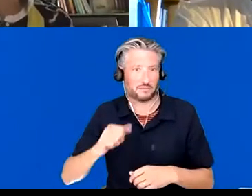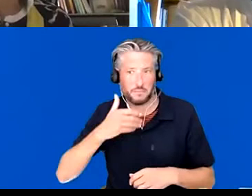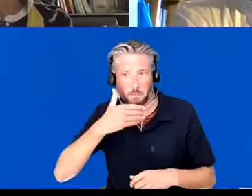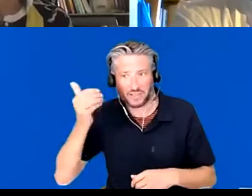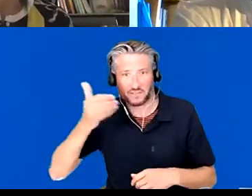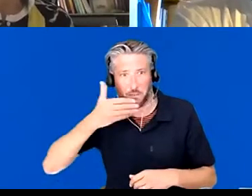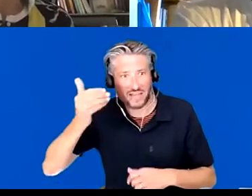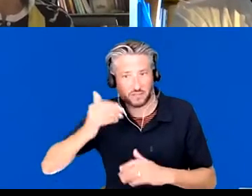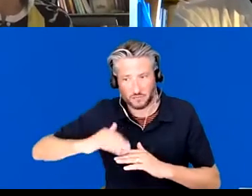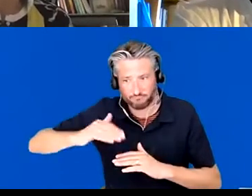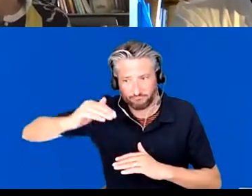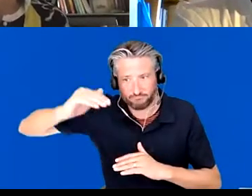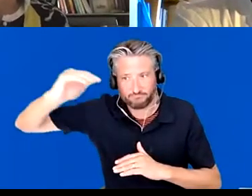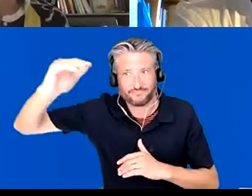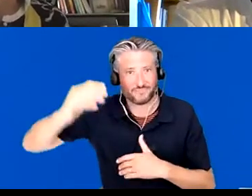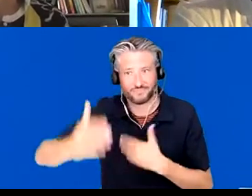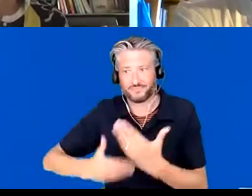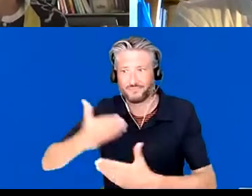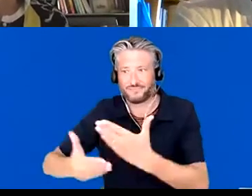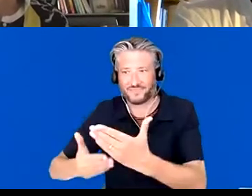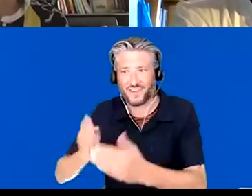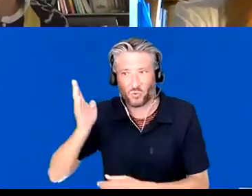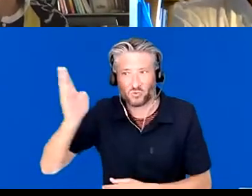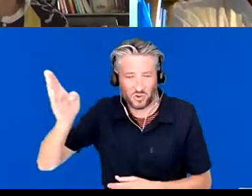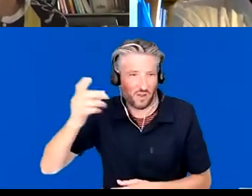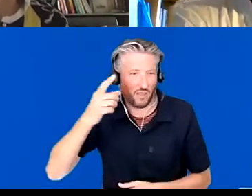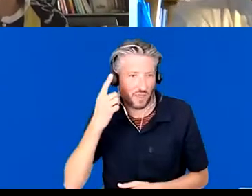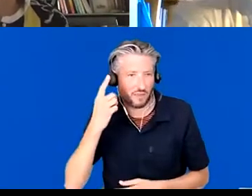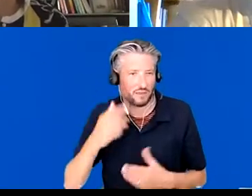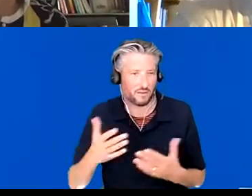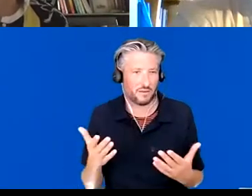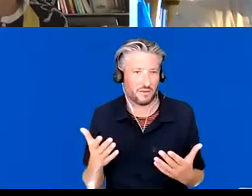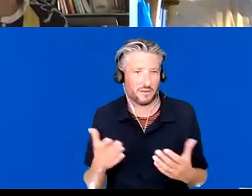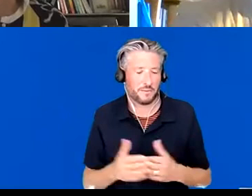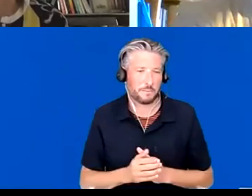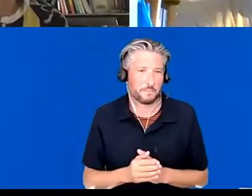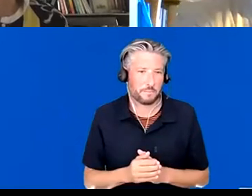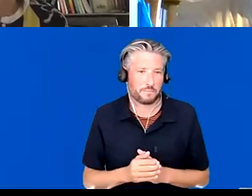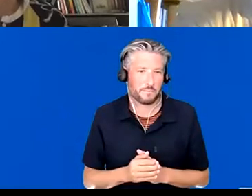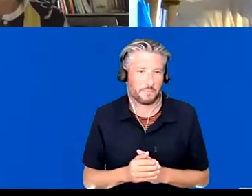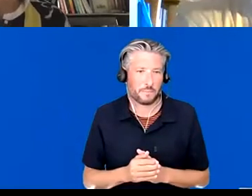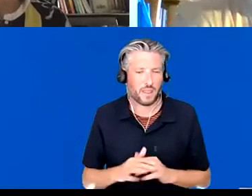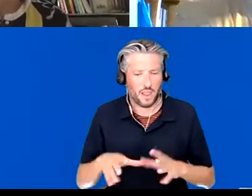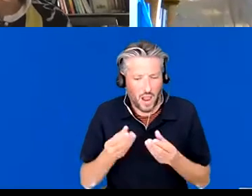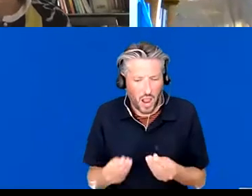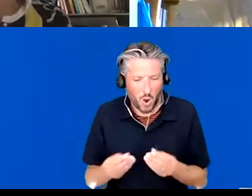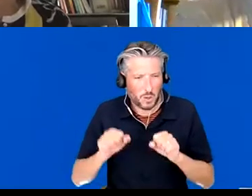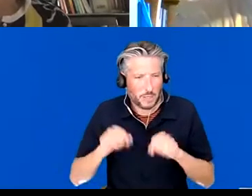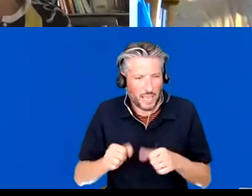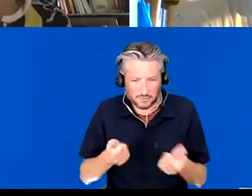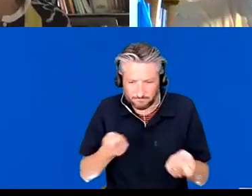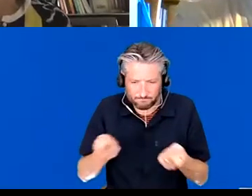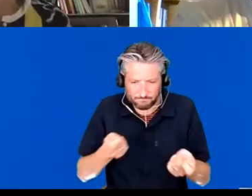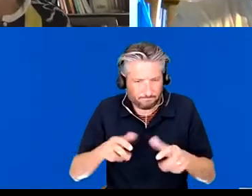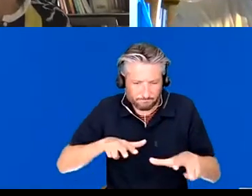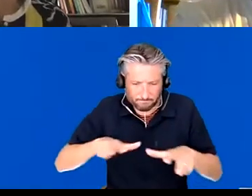I just like to really work with them on what to expect and how to do this. And I mean, in addition, all